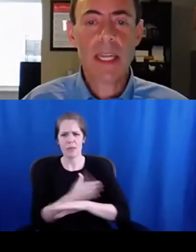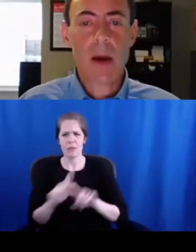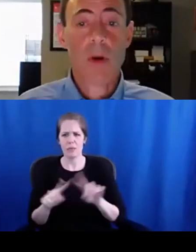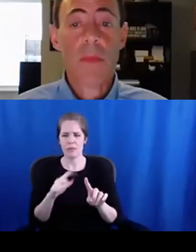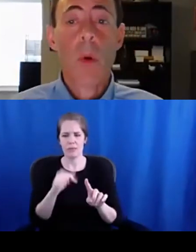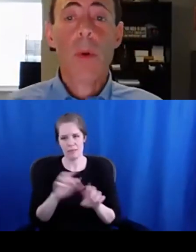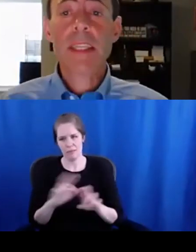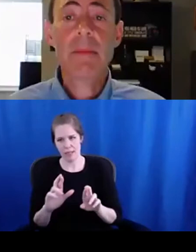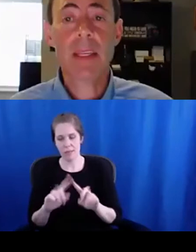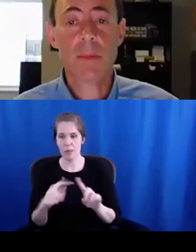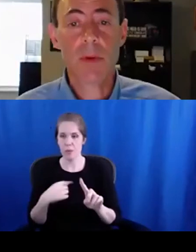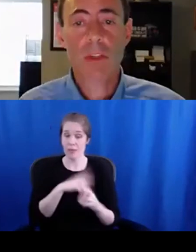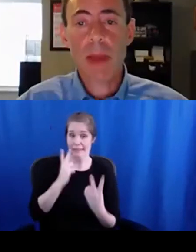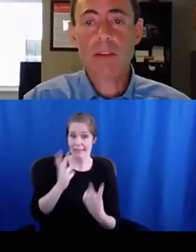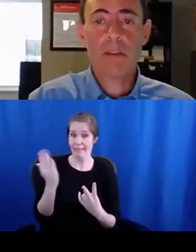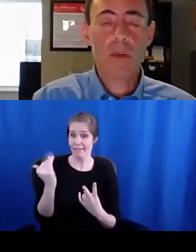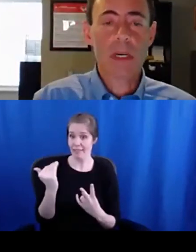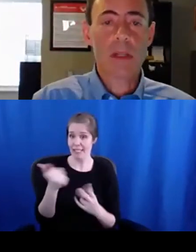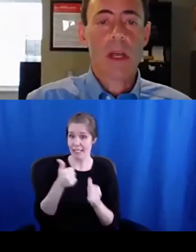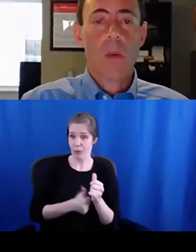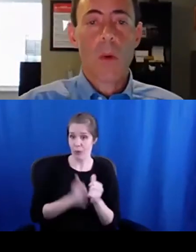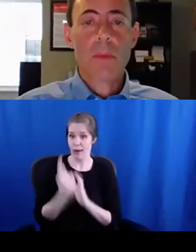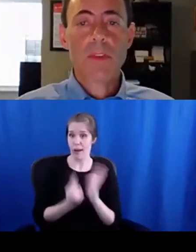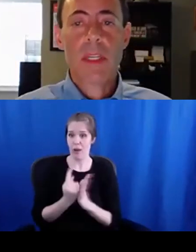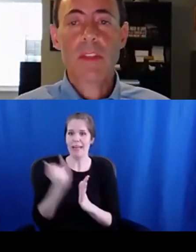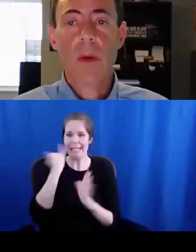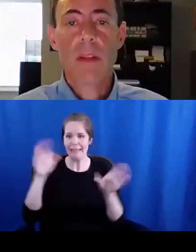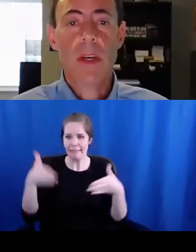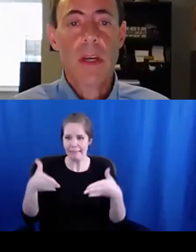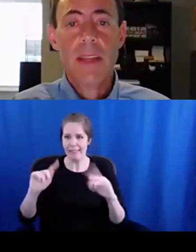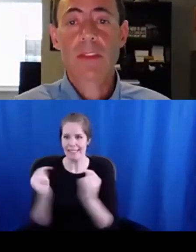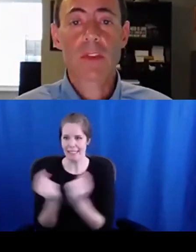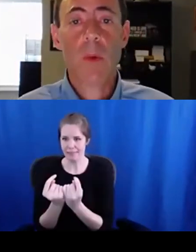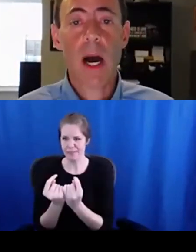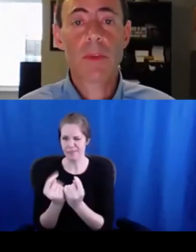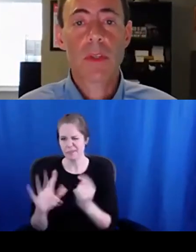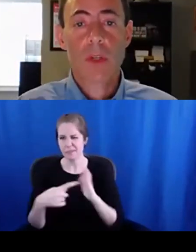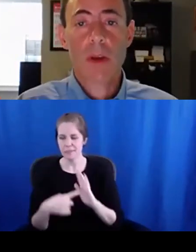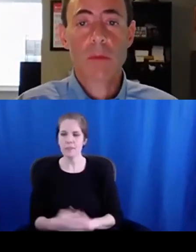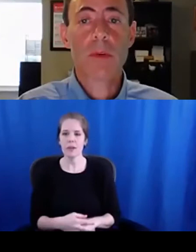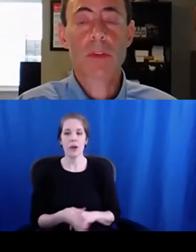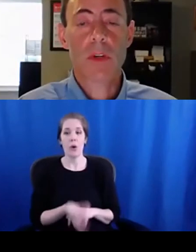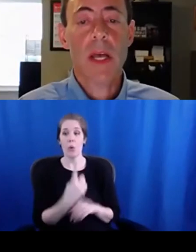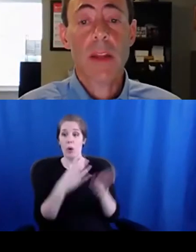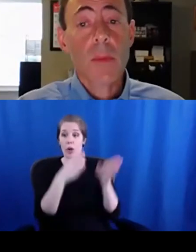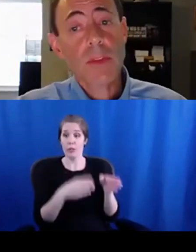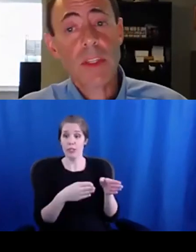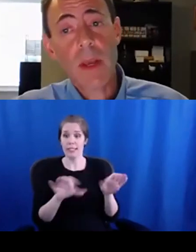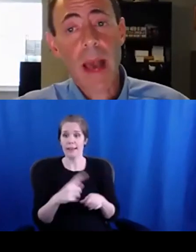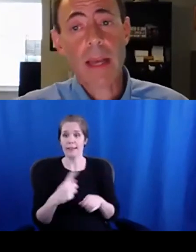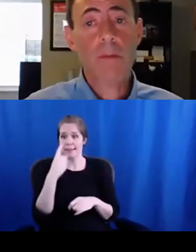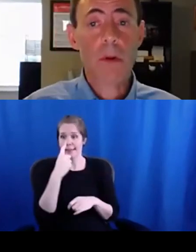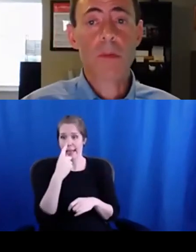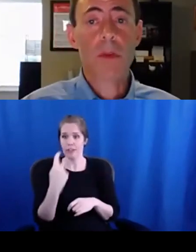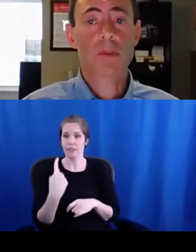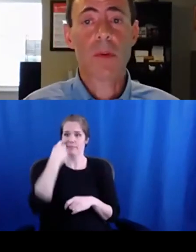an hour with a team-based approach. Imagine, if you will, one person is doing the nasal swabs, going from room to room. Another person is going back